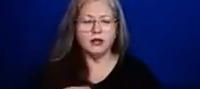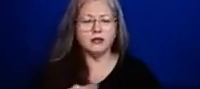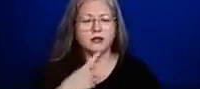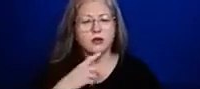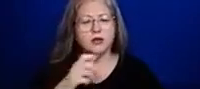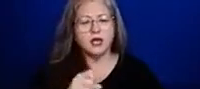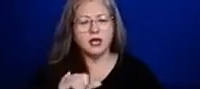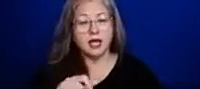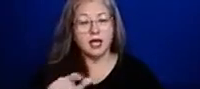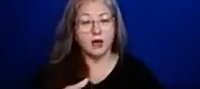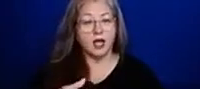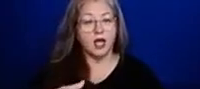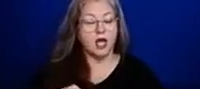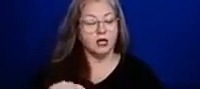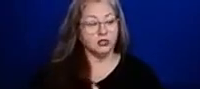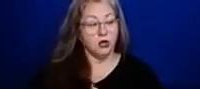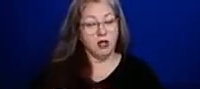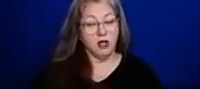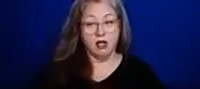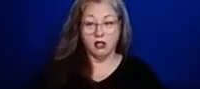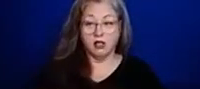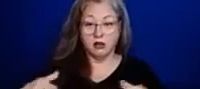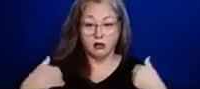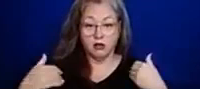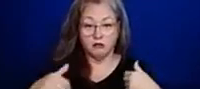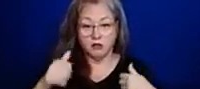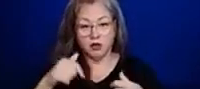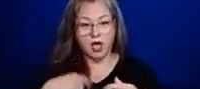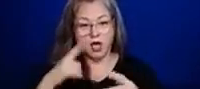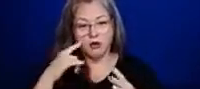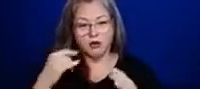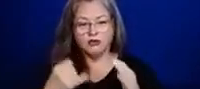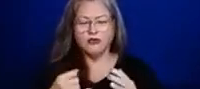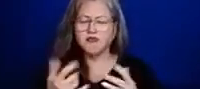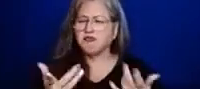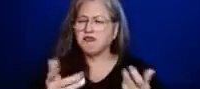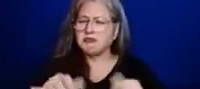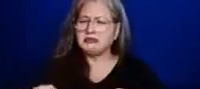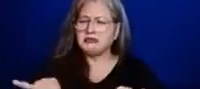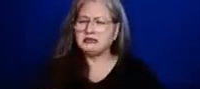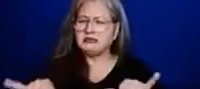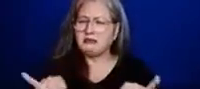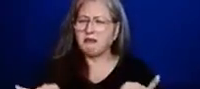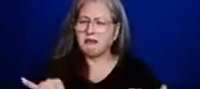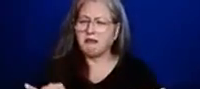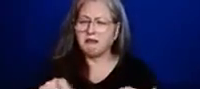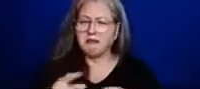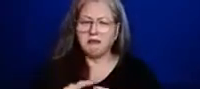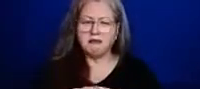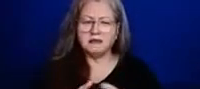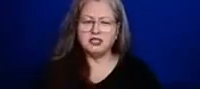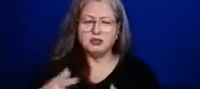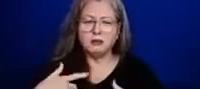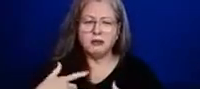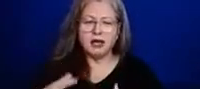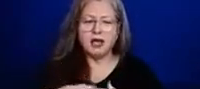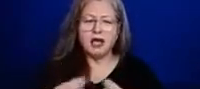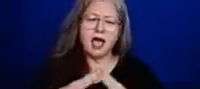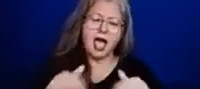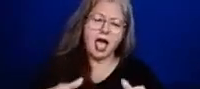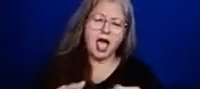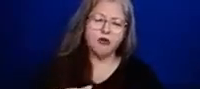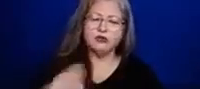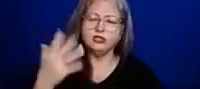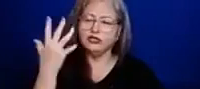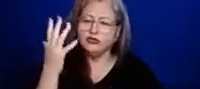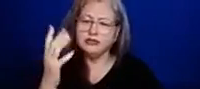it was, you know, like since when I was a little girl, I would draw the the common things children draw, like